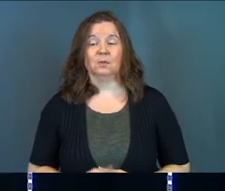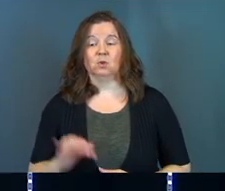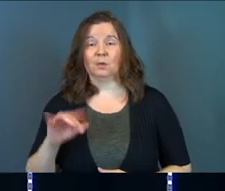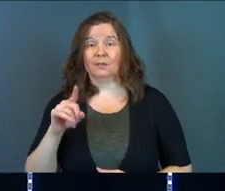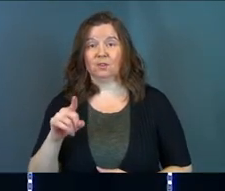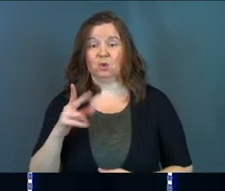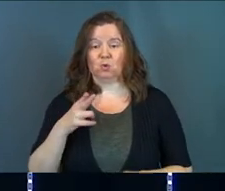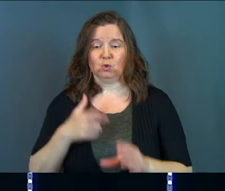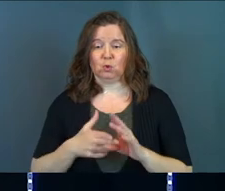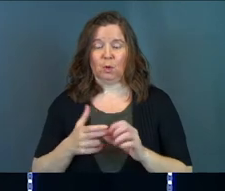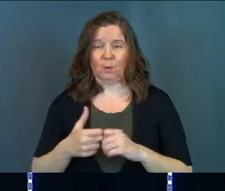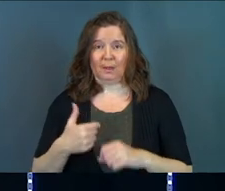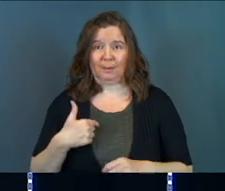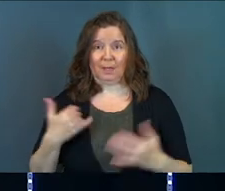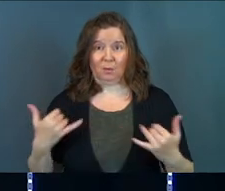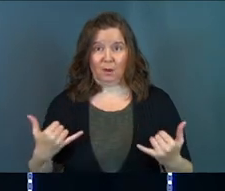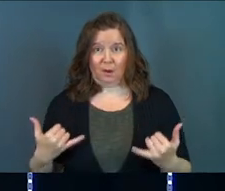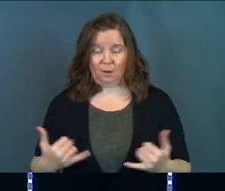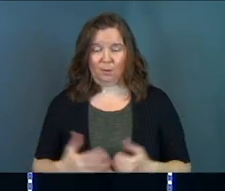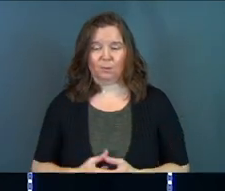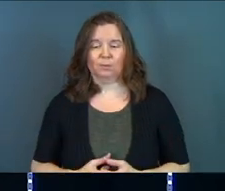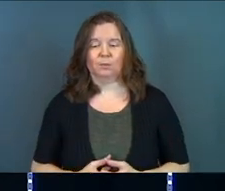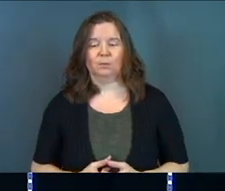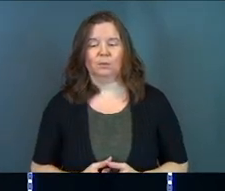So if this is you, join with me right now.